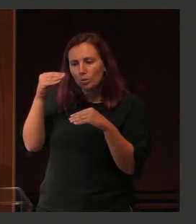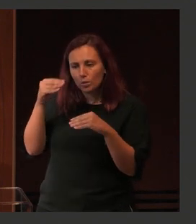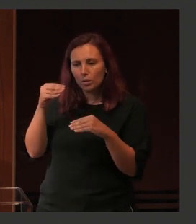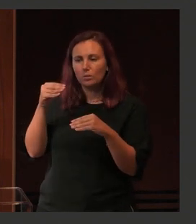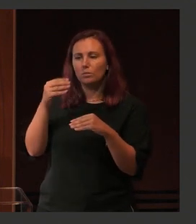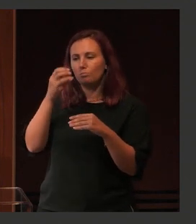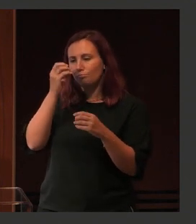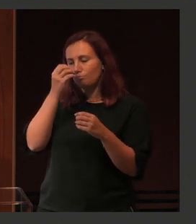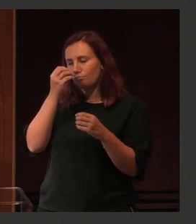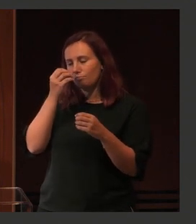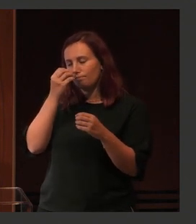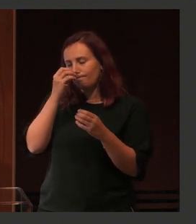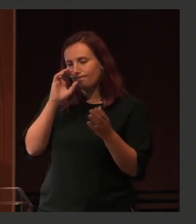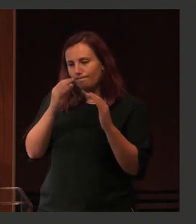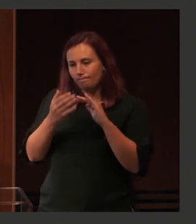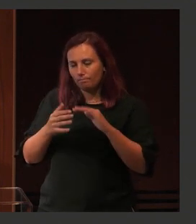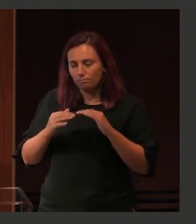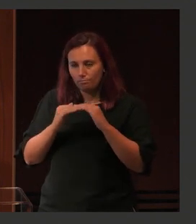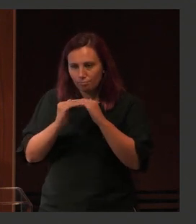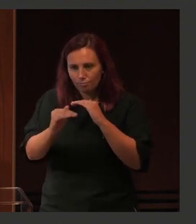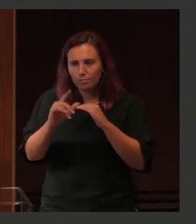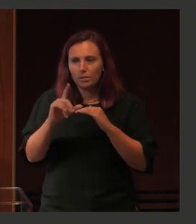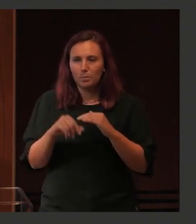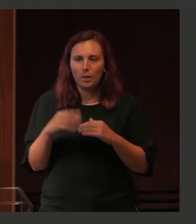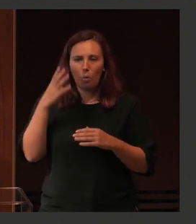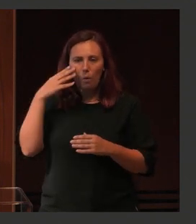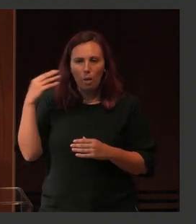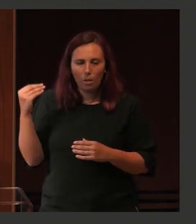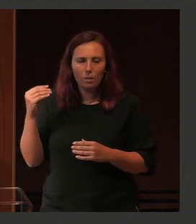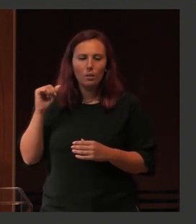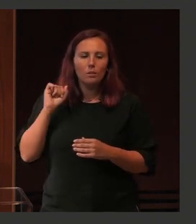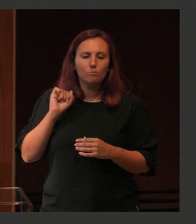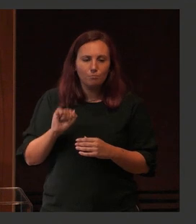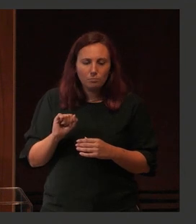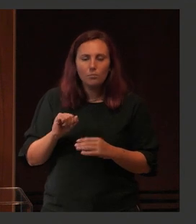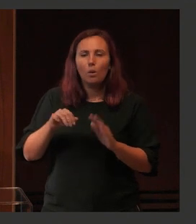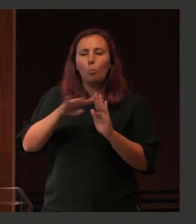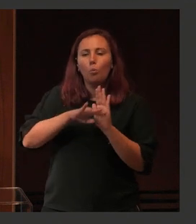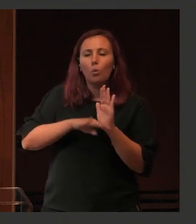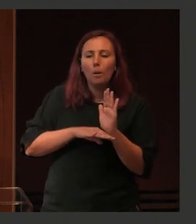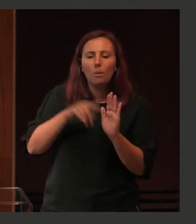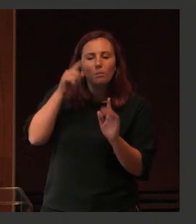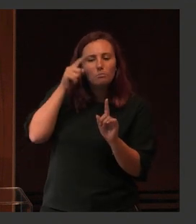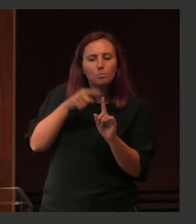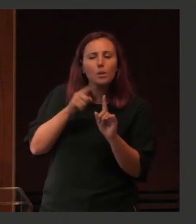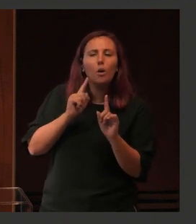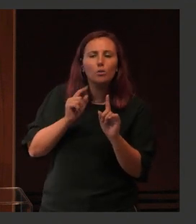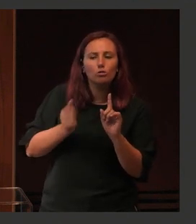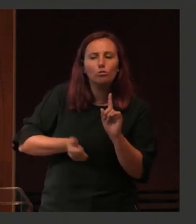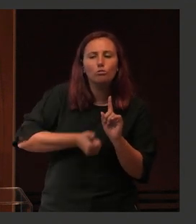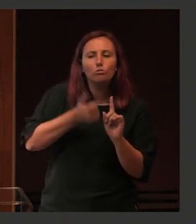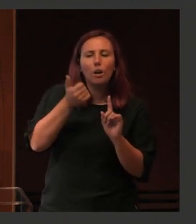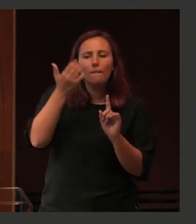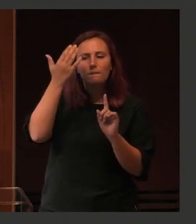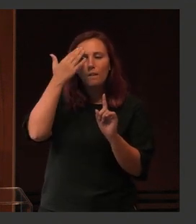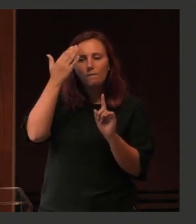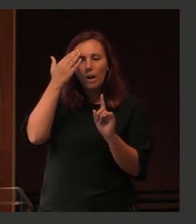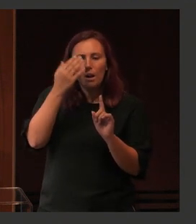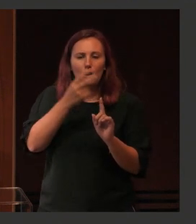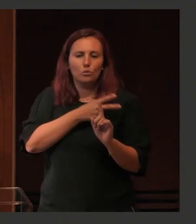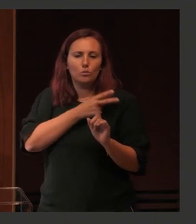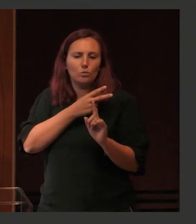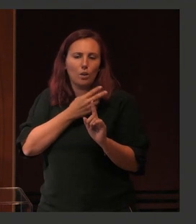You can also see the Netherlands. School libraries program improves children's academic skills in the